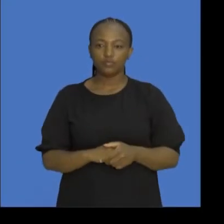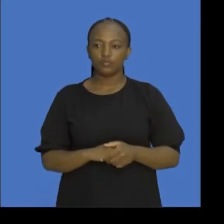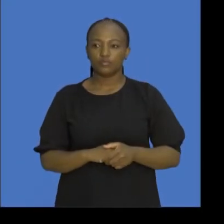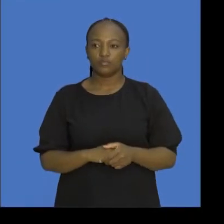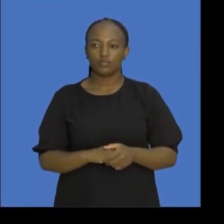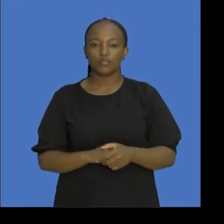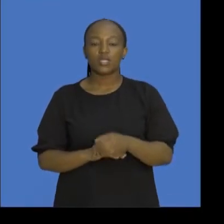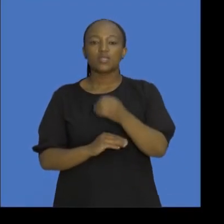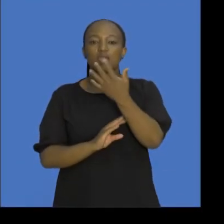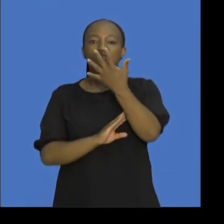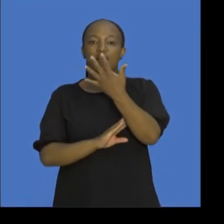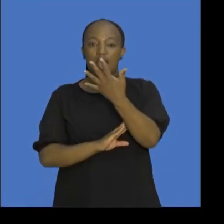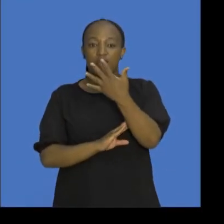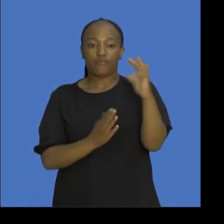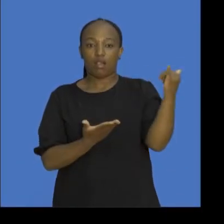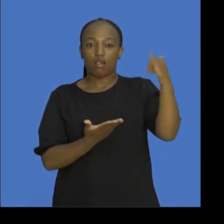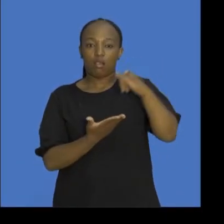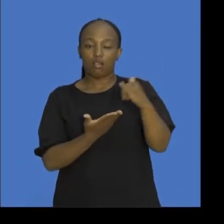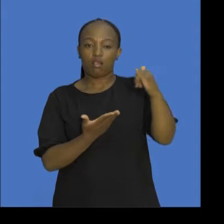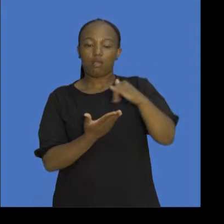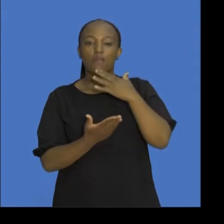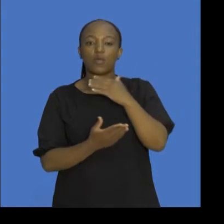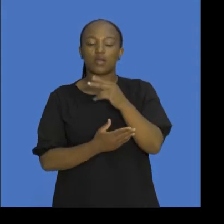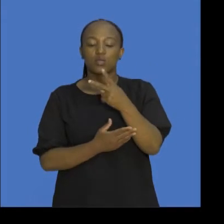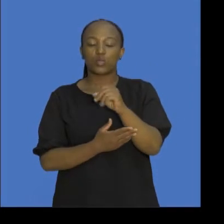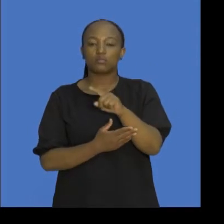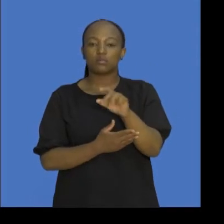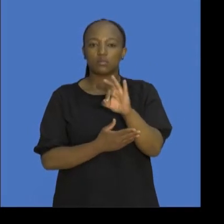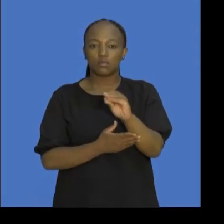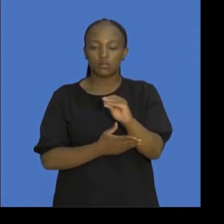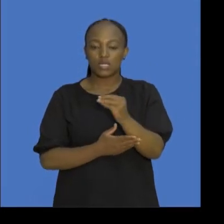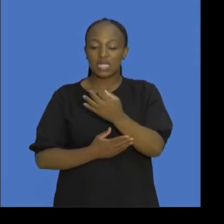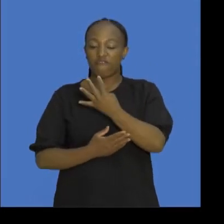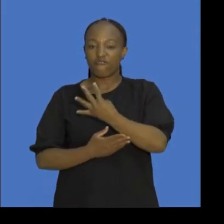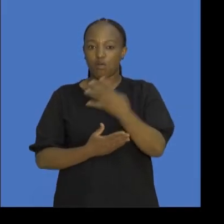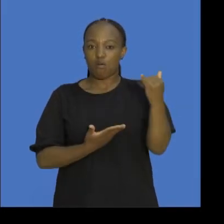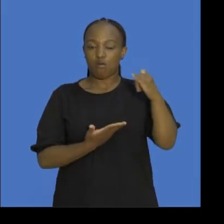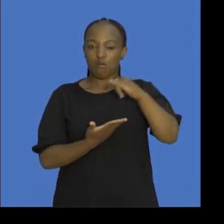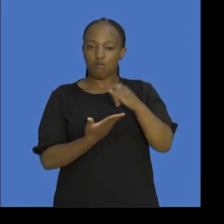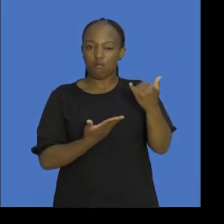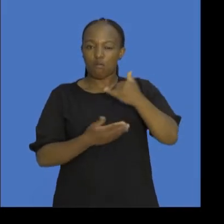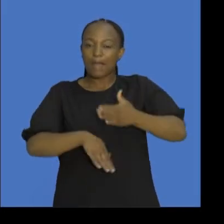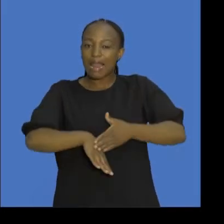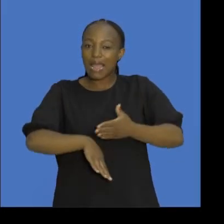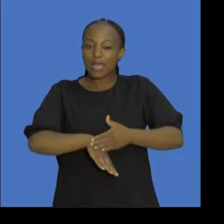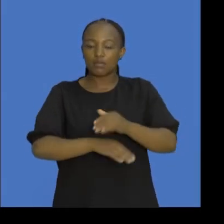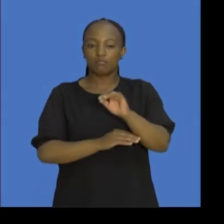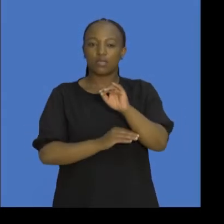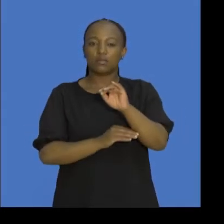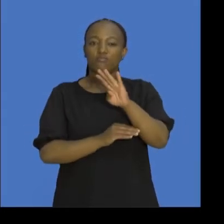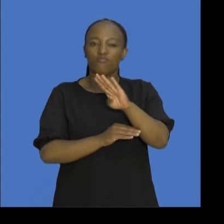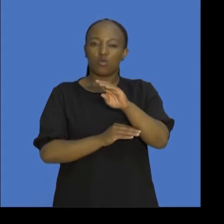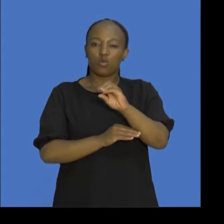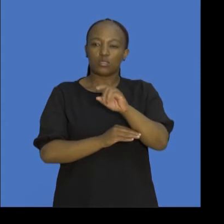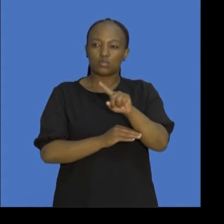5 by 30 to 40 minutes. 4 by 50 to 40 minutes late. And